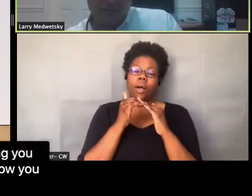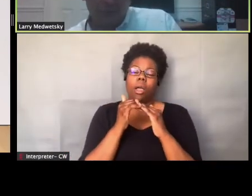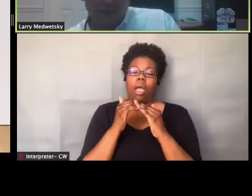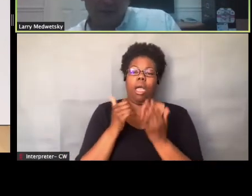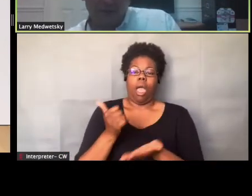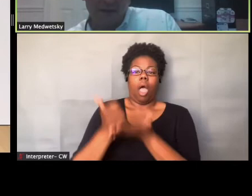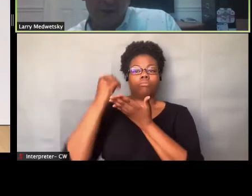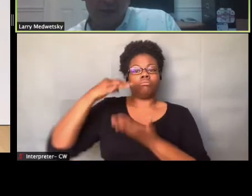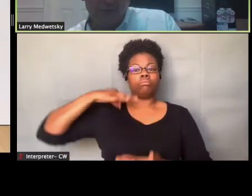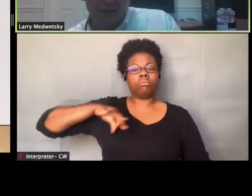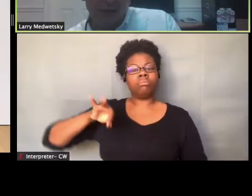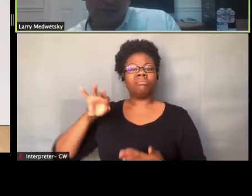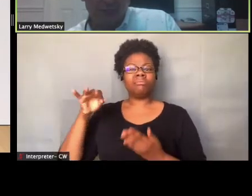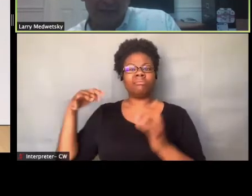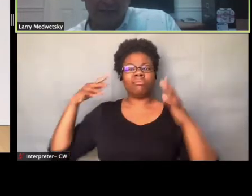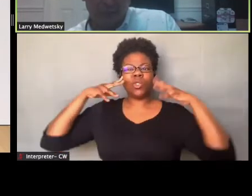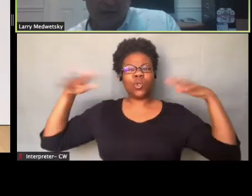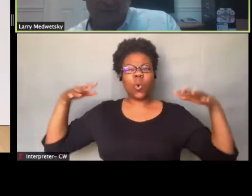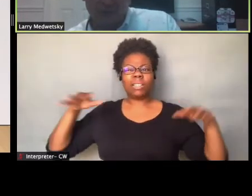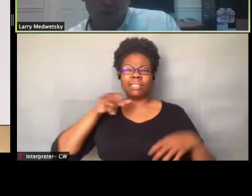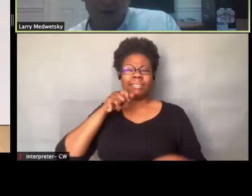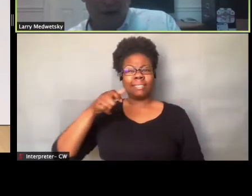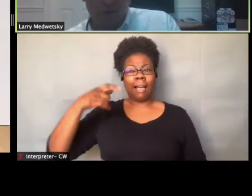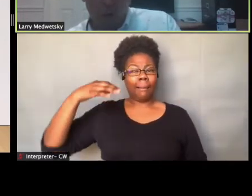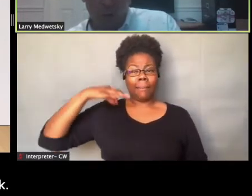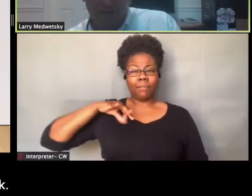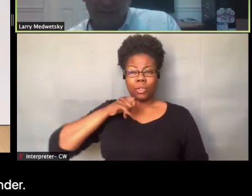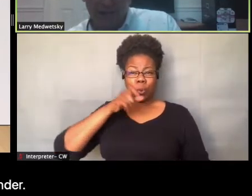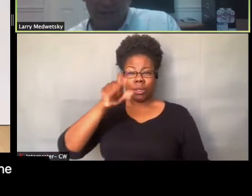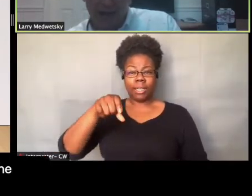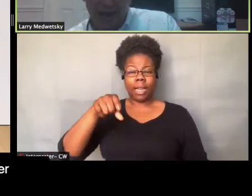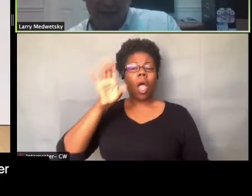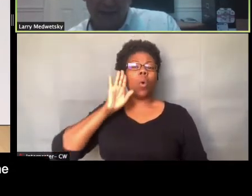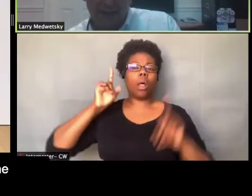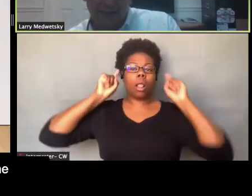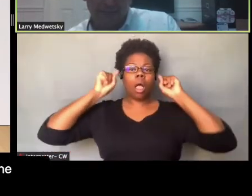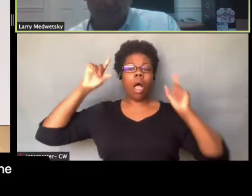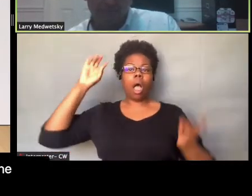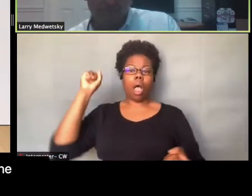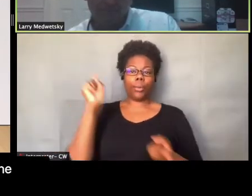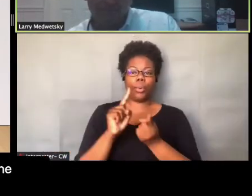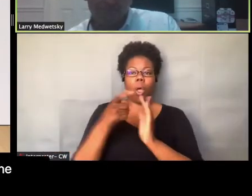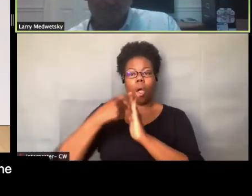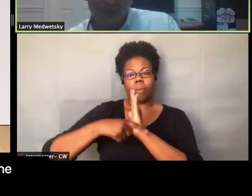And this is what, and I'll explain this graph. So on the horizontal axis,